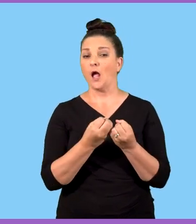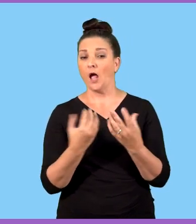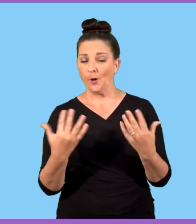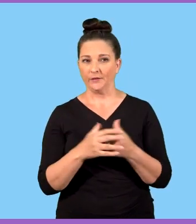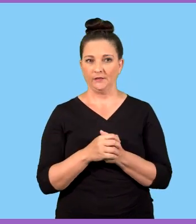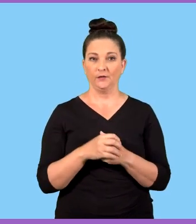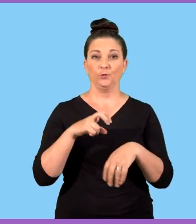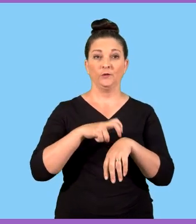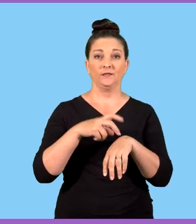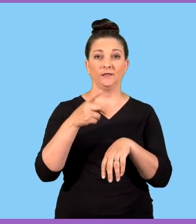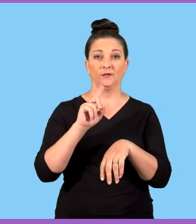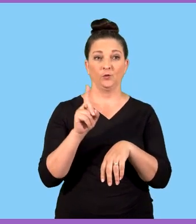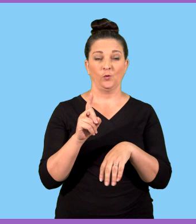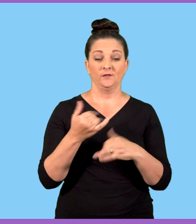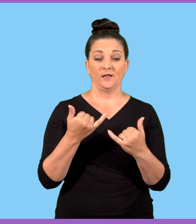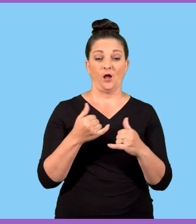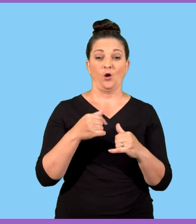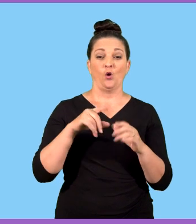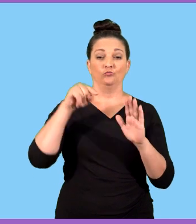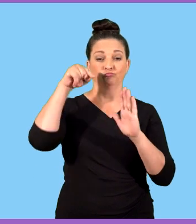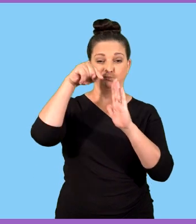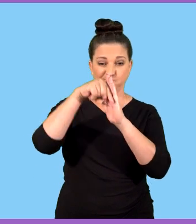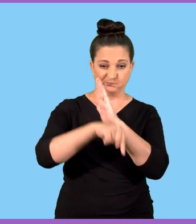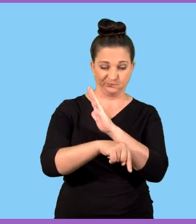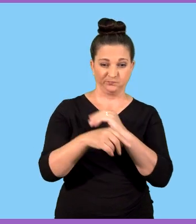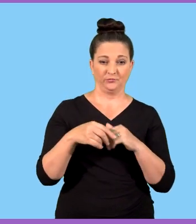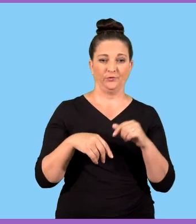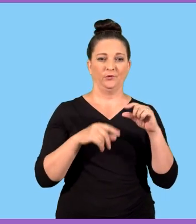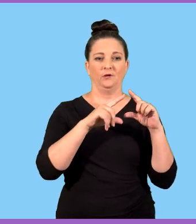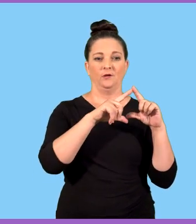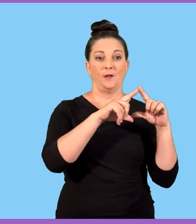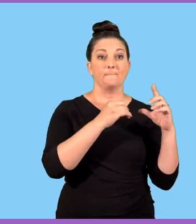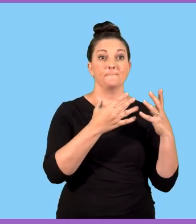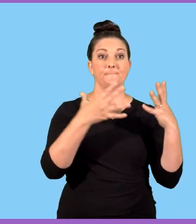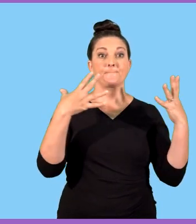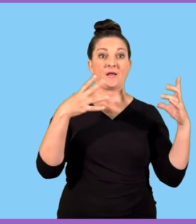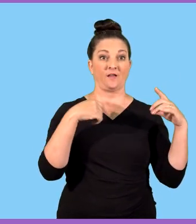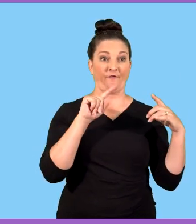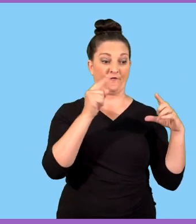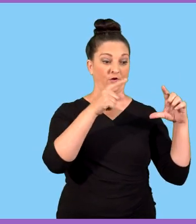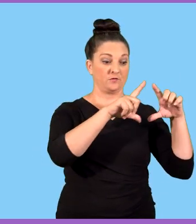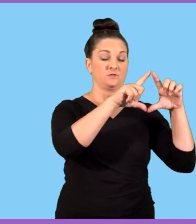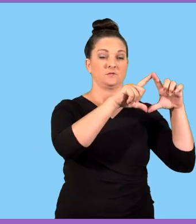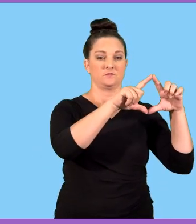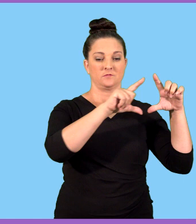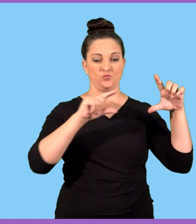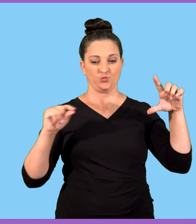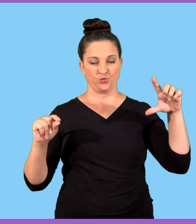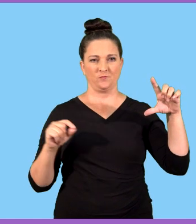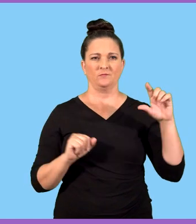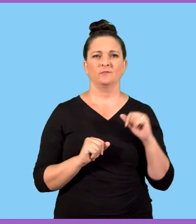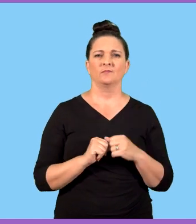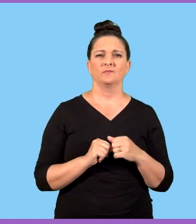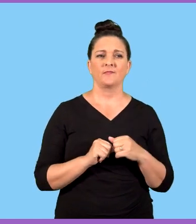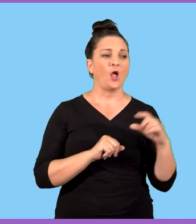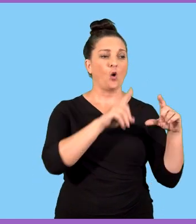data in descending order to go downwards. So here we need the biggest number or the largest number first. What is the